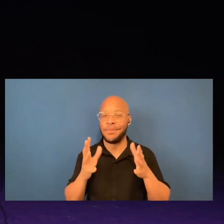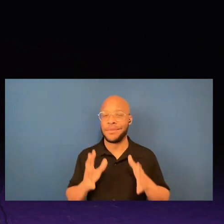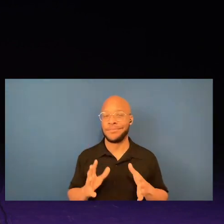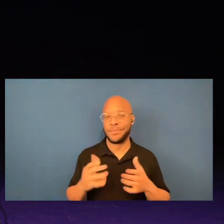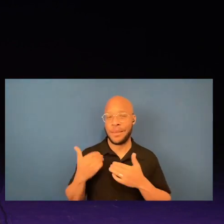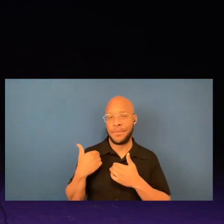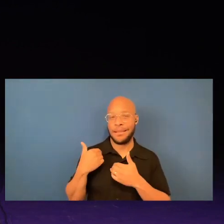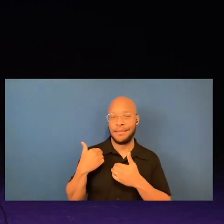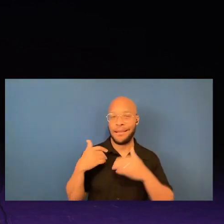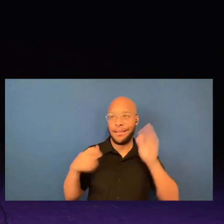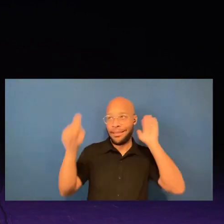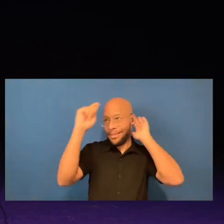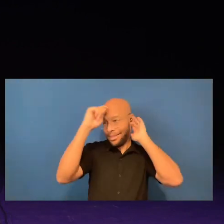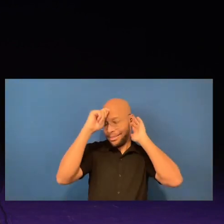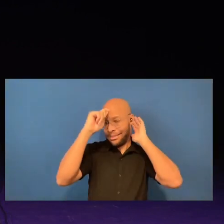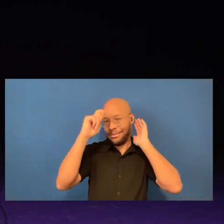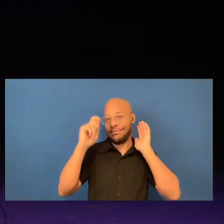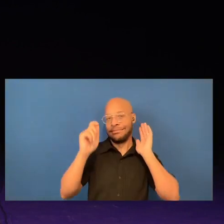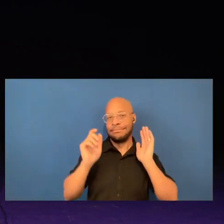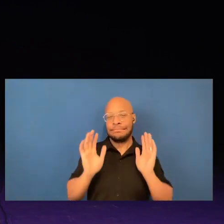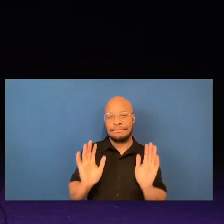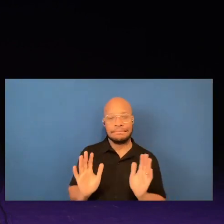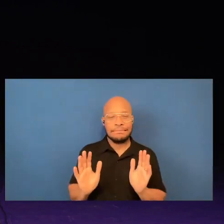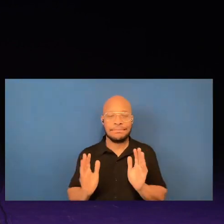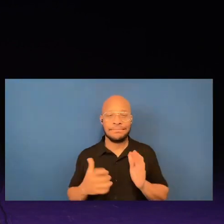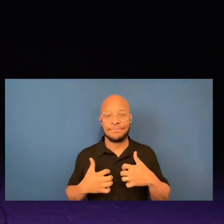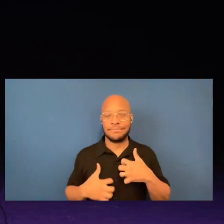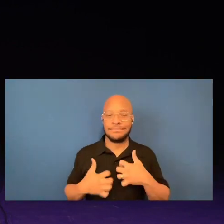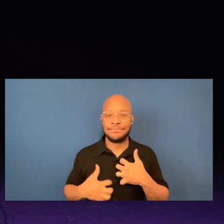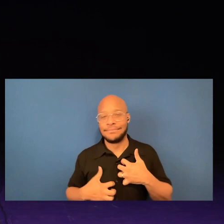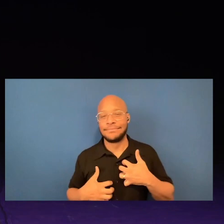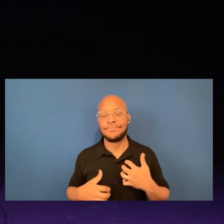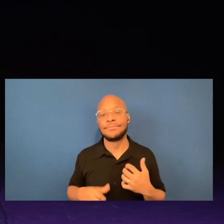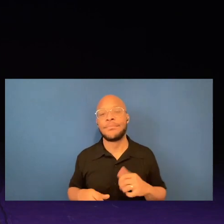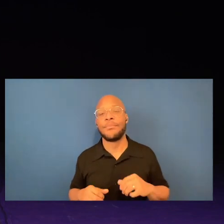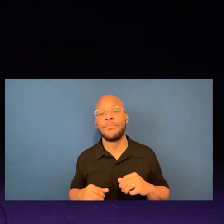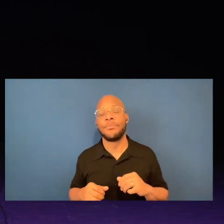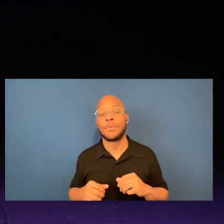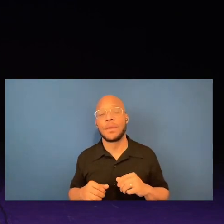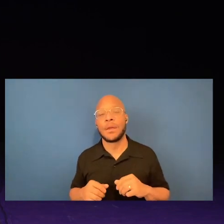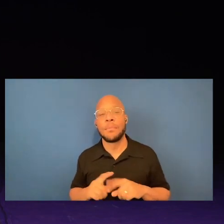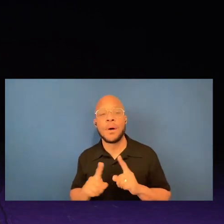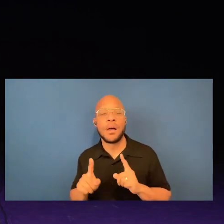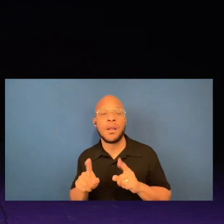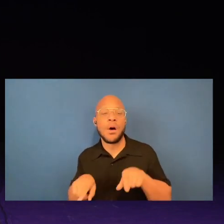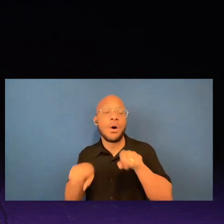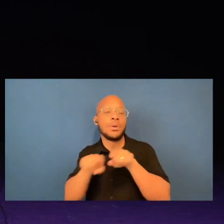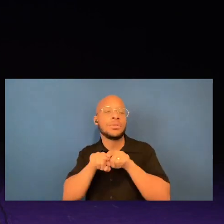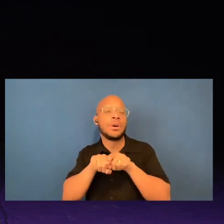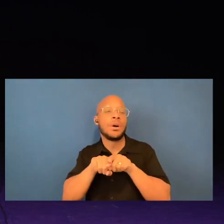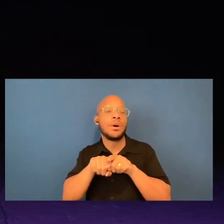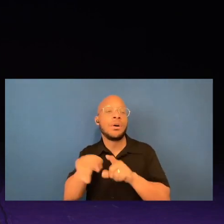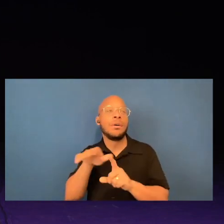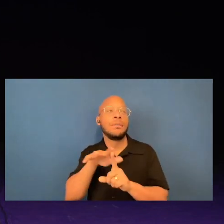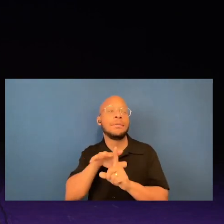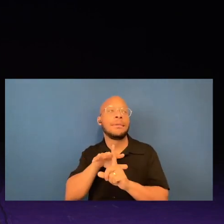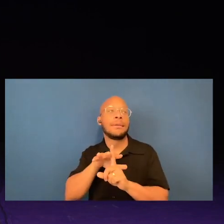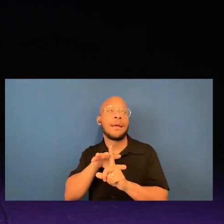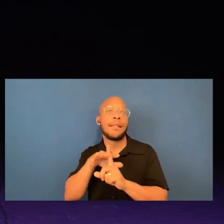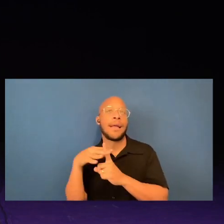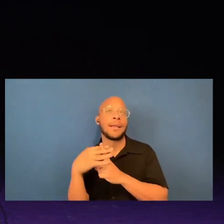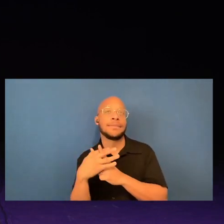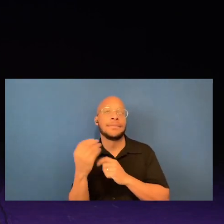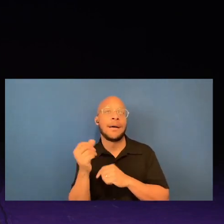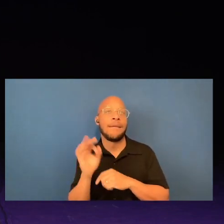But I think they're also the context of the blesser's heartbreak.